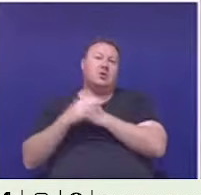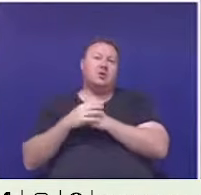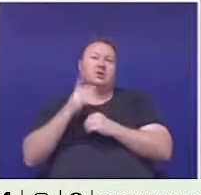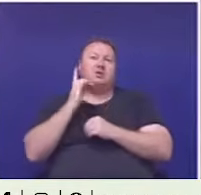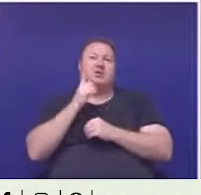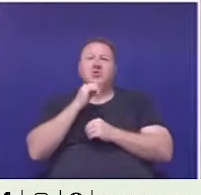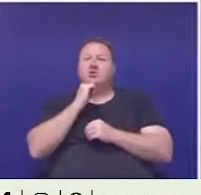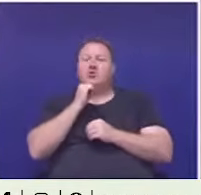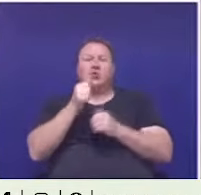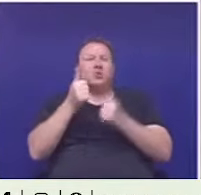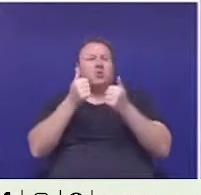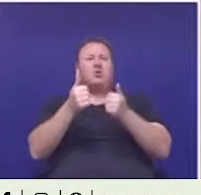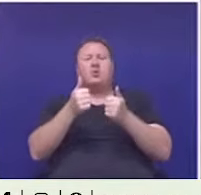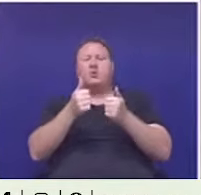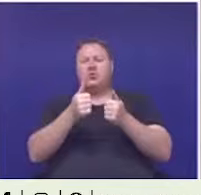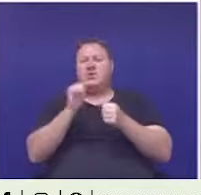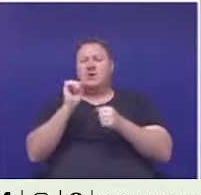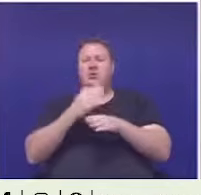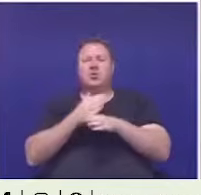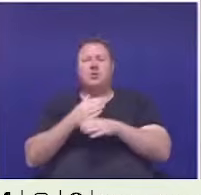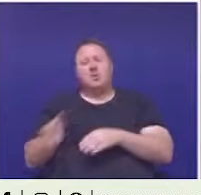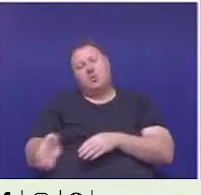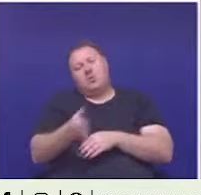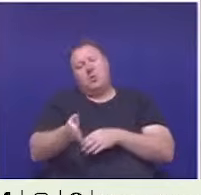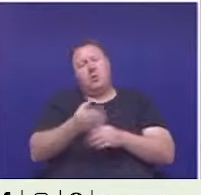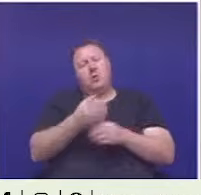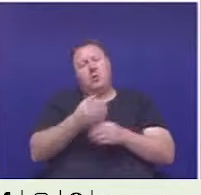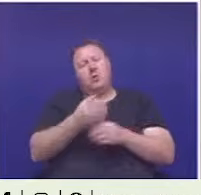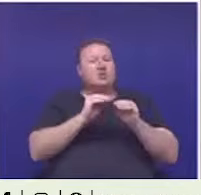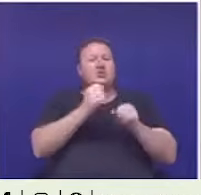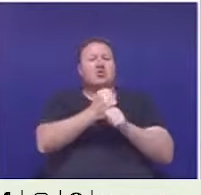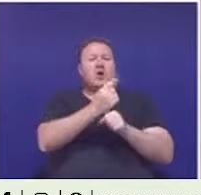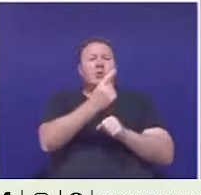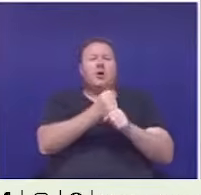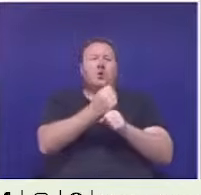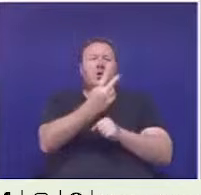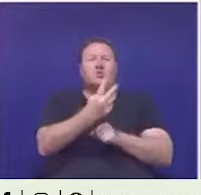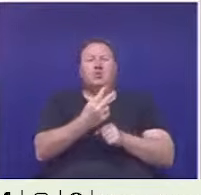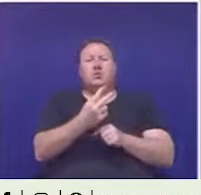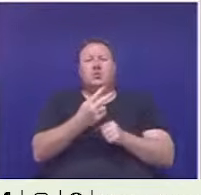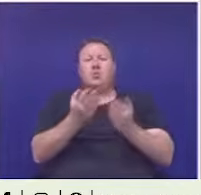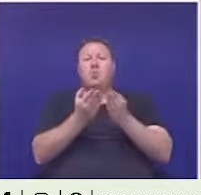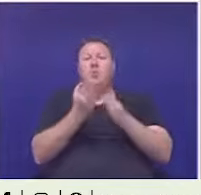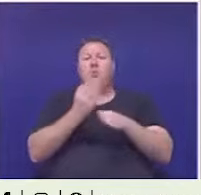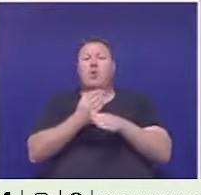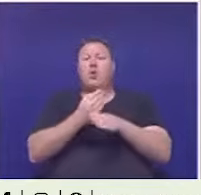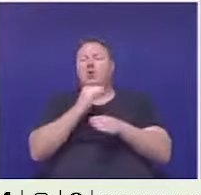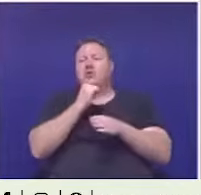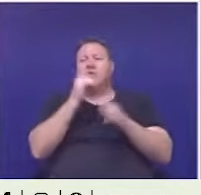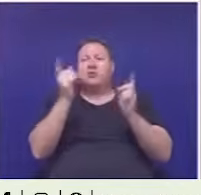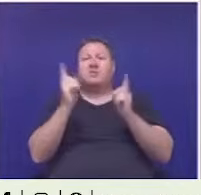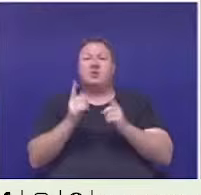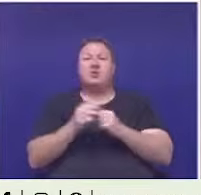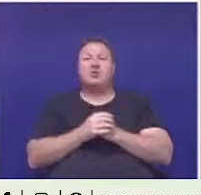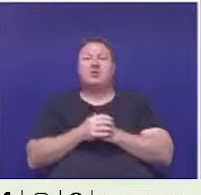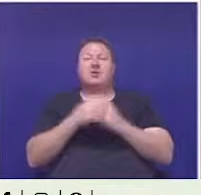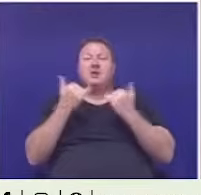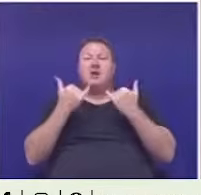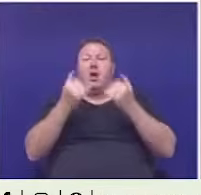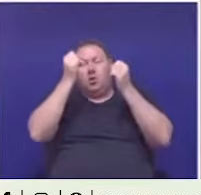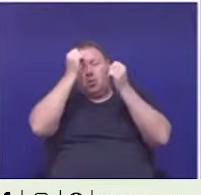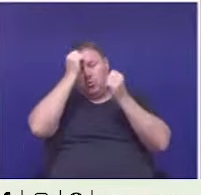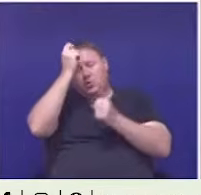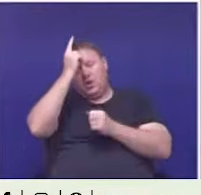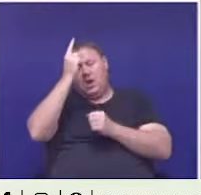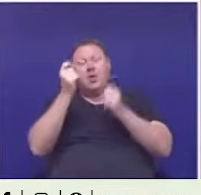their job would be sent to go teach grade 1, grade 2, as though that work is not specialized work. I'm glad we've come to the realization